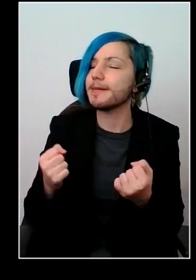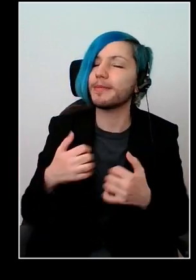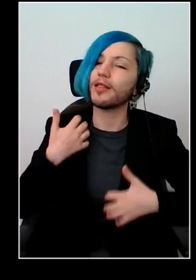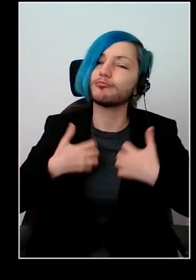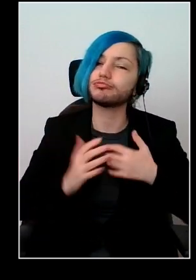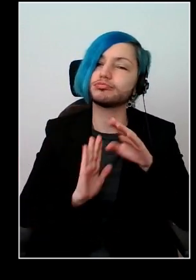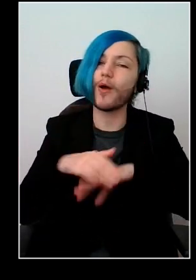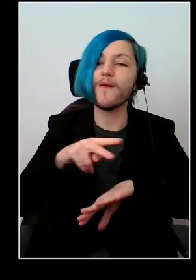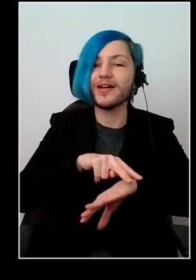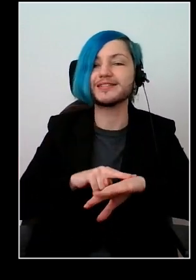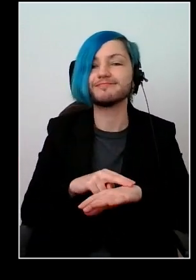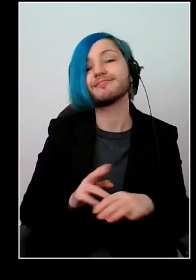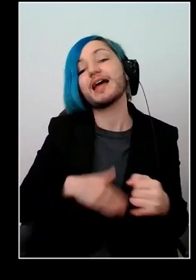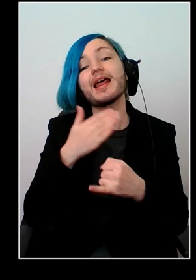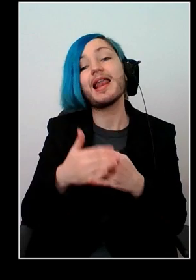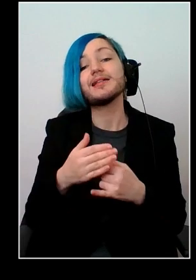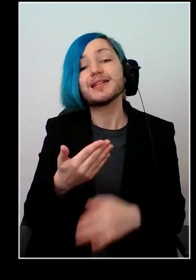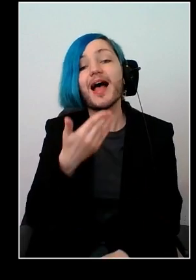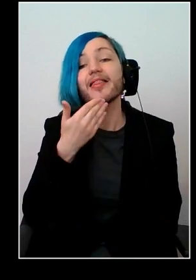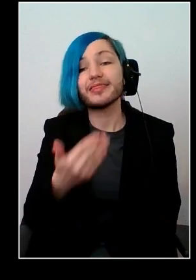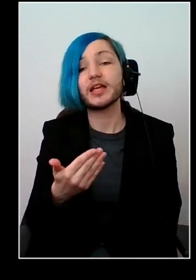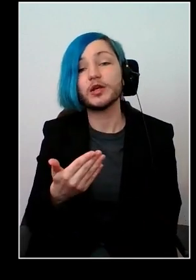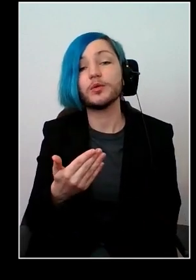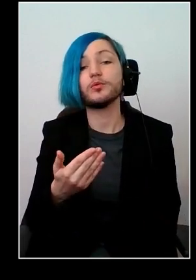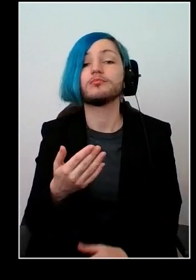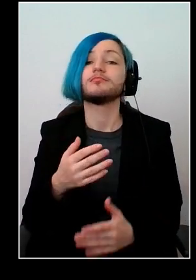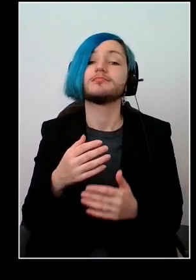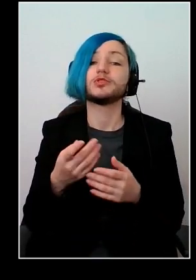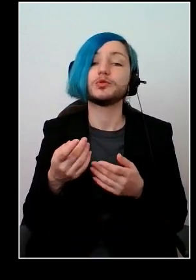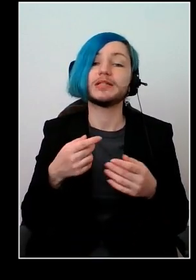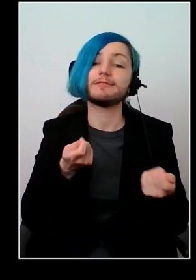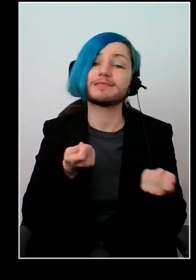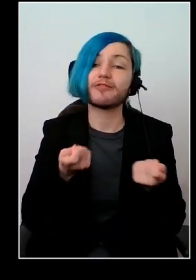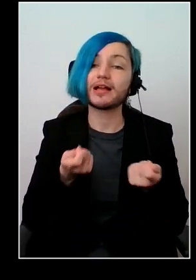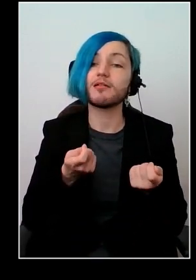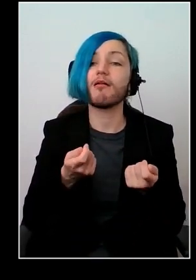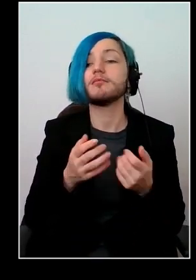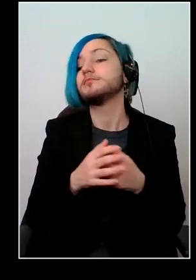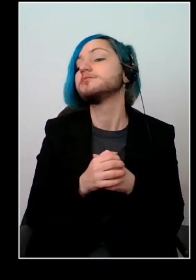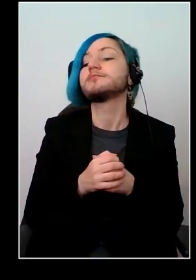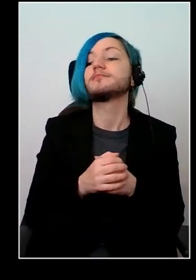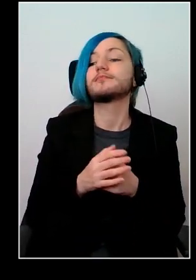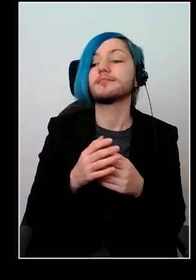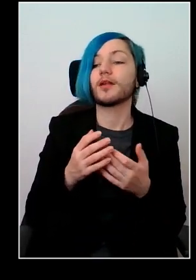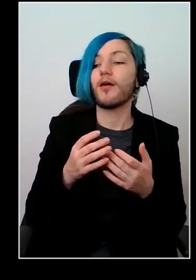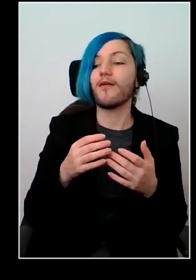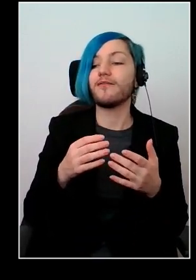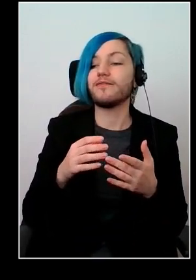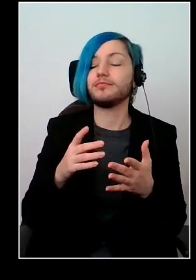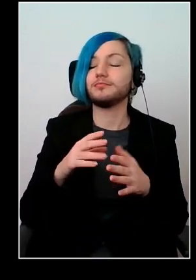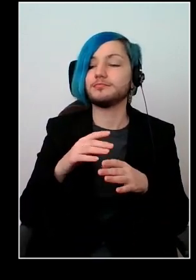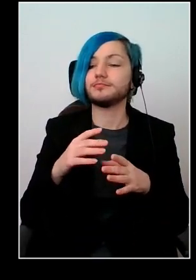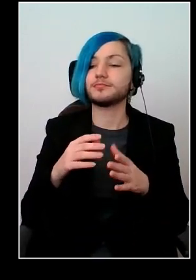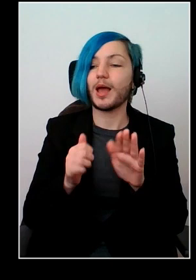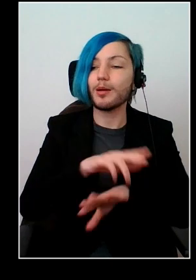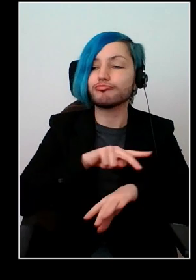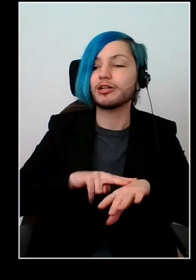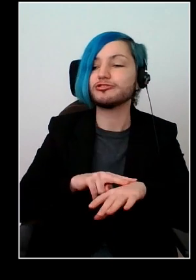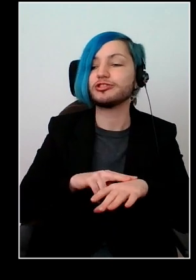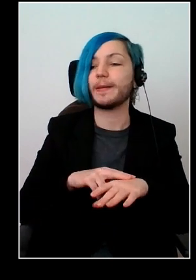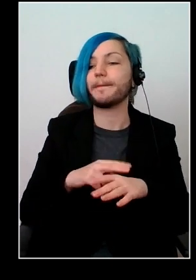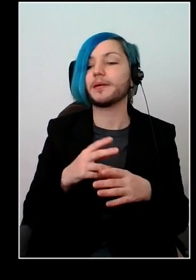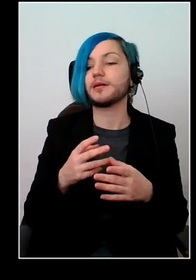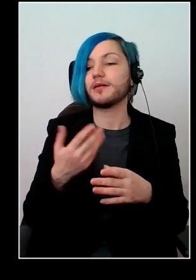course, finally, thank you to and from the Director of Apprenticeships at the Education and Skills Funding Agency, Peter Mucklow, and the Minister for